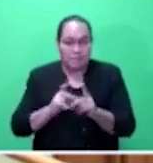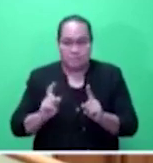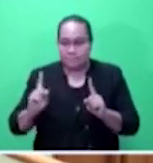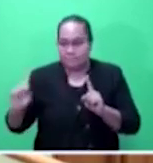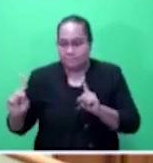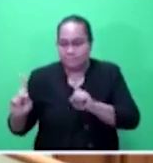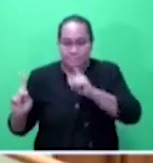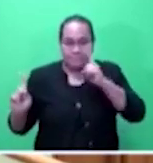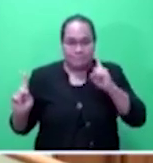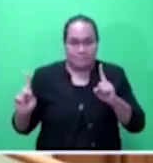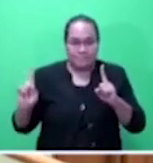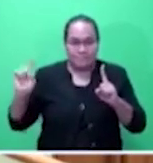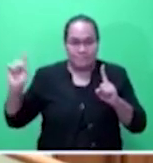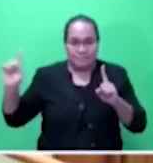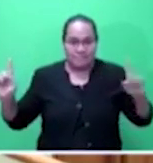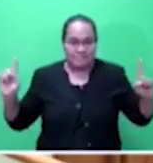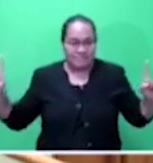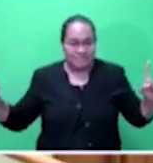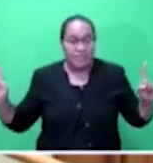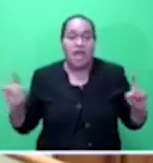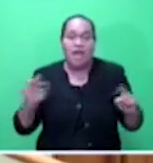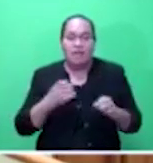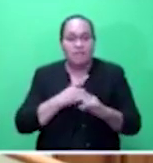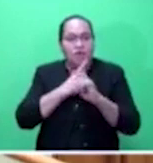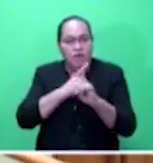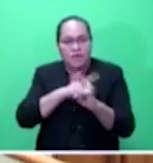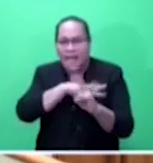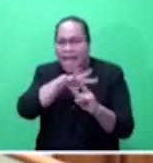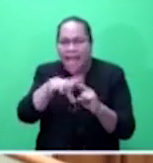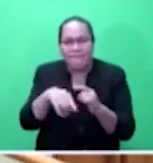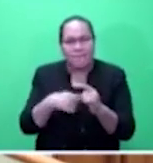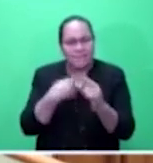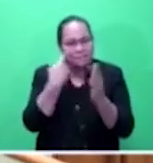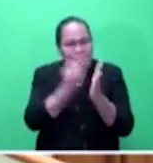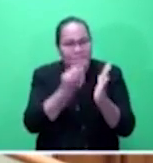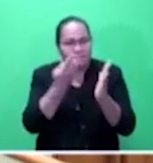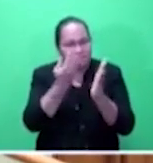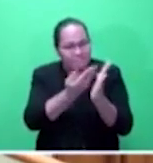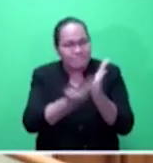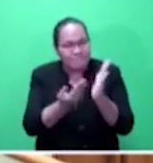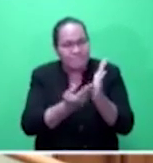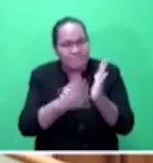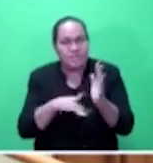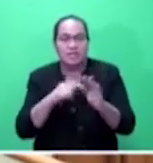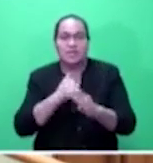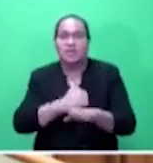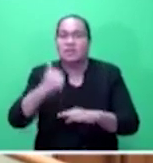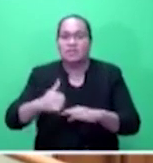distancing, and following any and every directive given by the authorities.